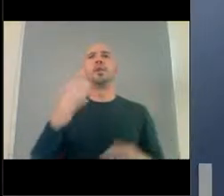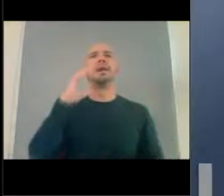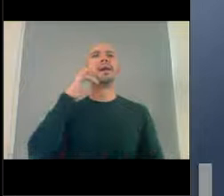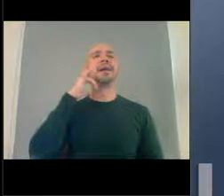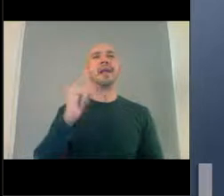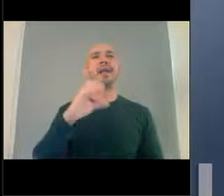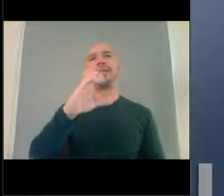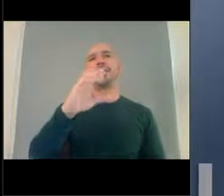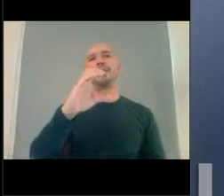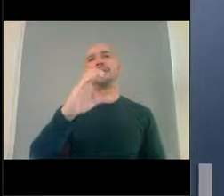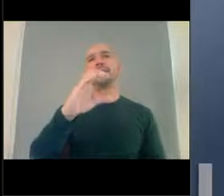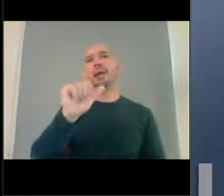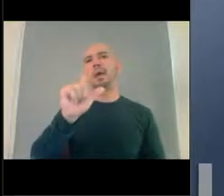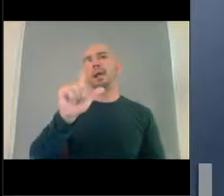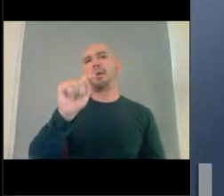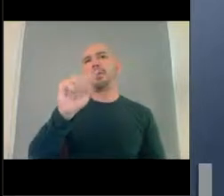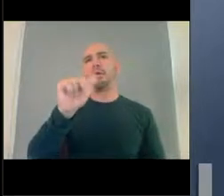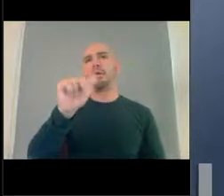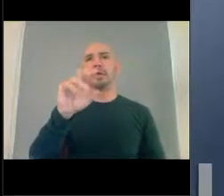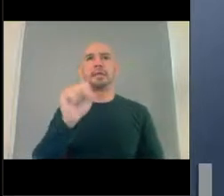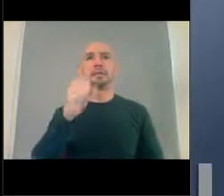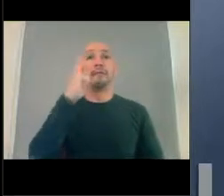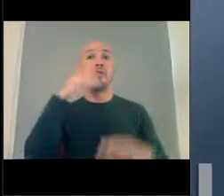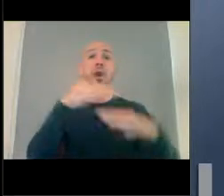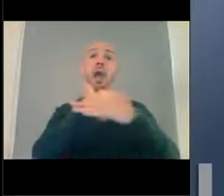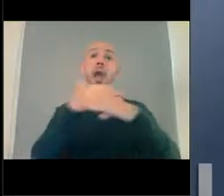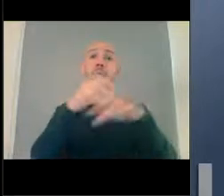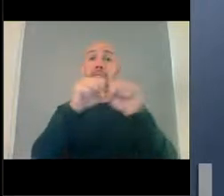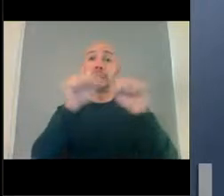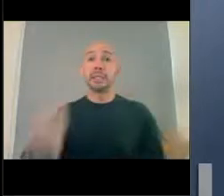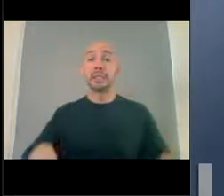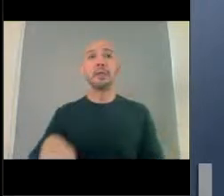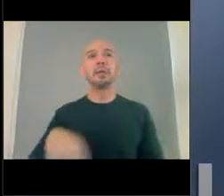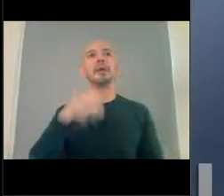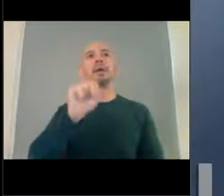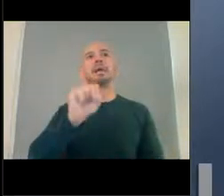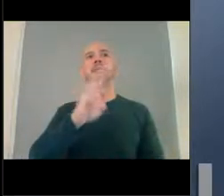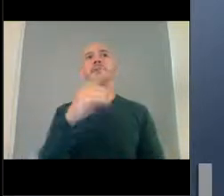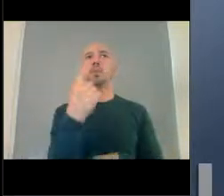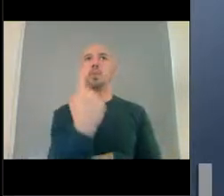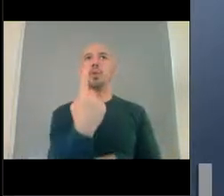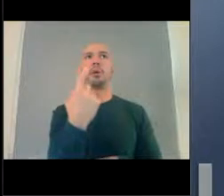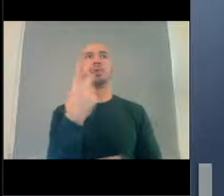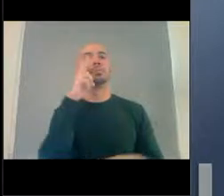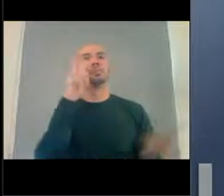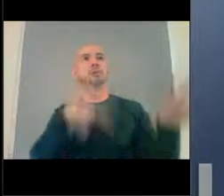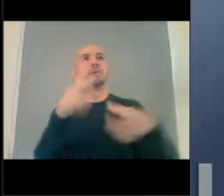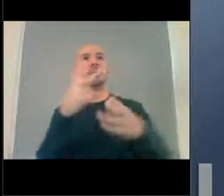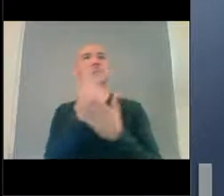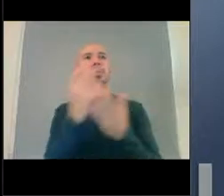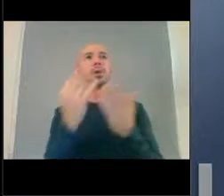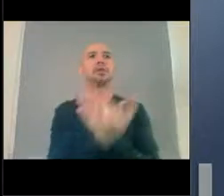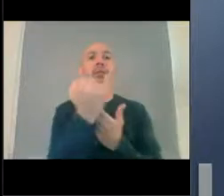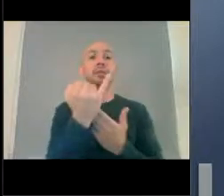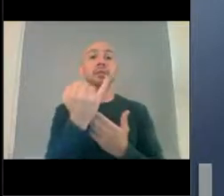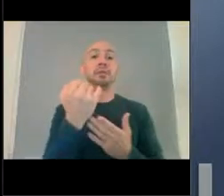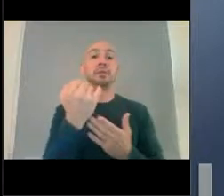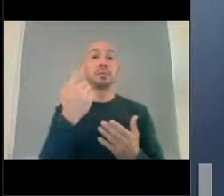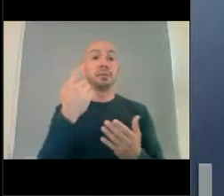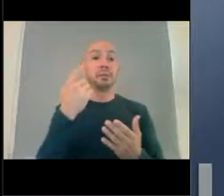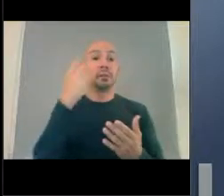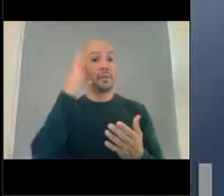maintenance on the highway system as a reminder sb1 set performance targets for the condition of four asset classes for caltrans to achieve